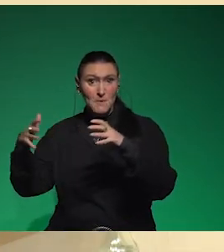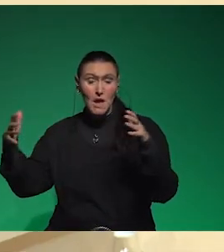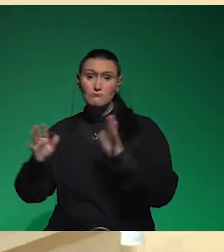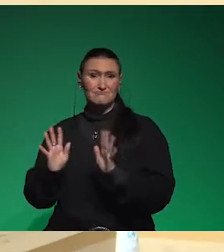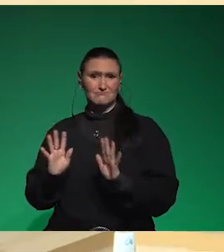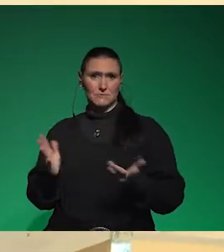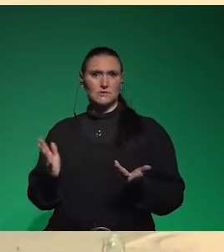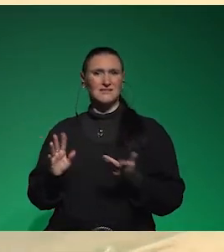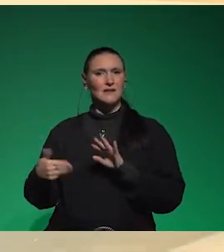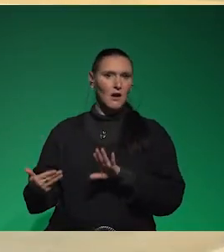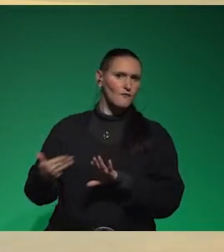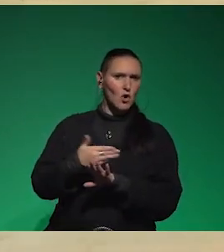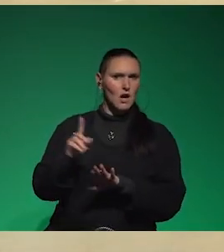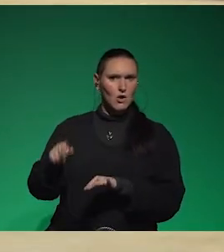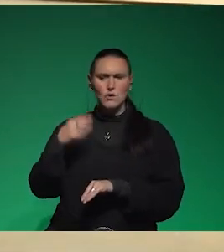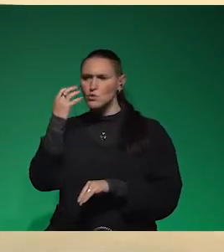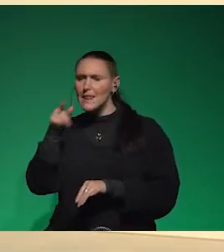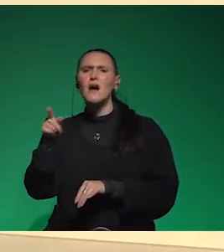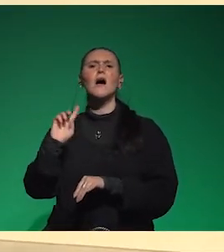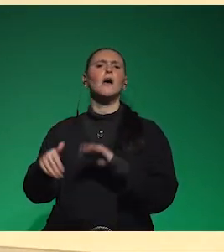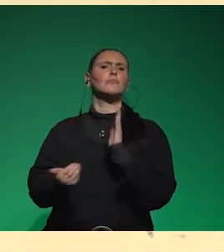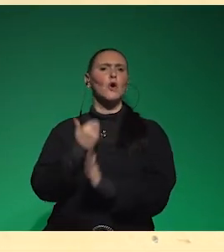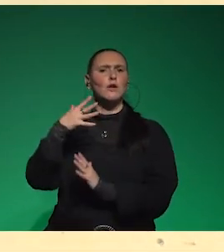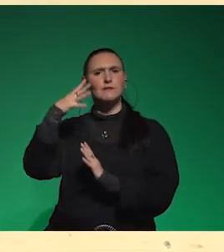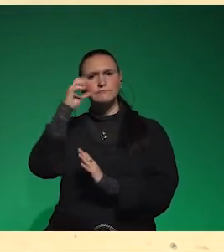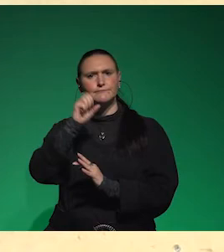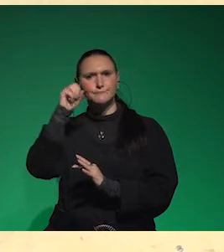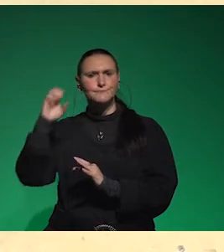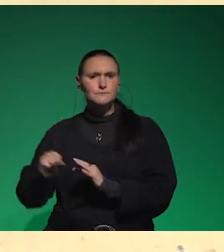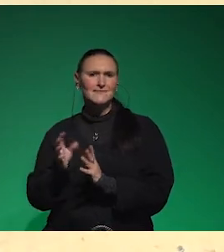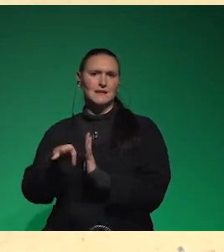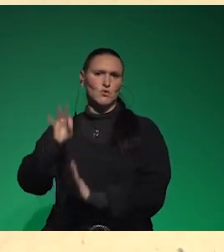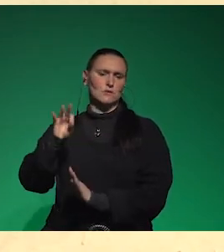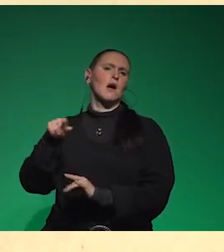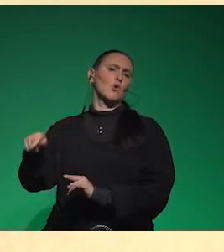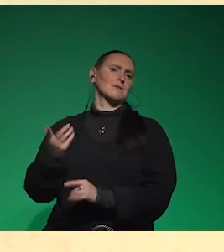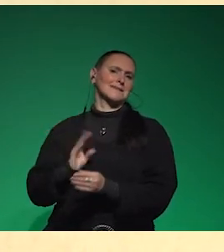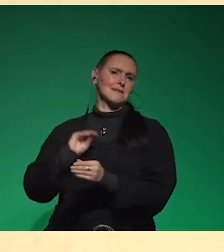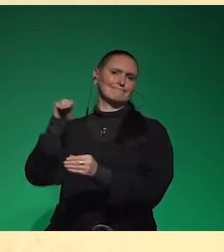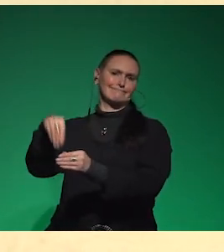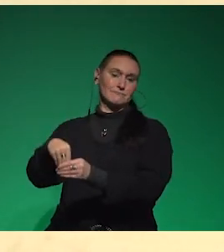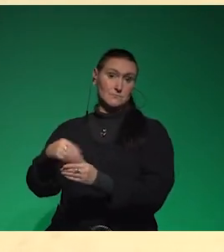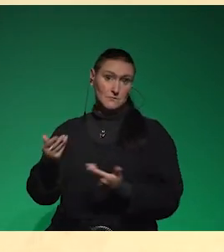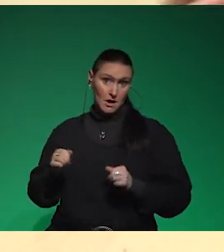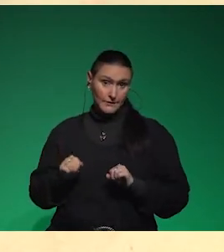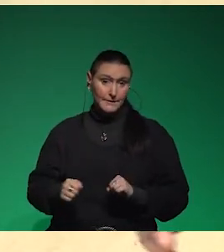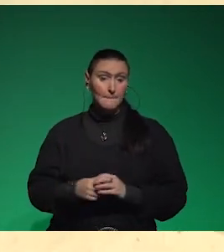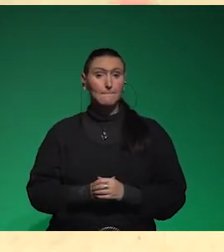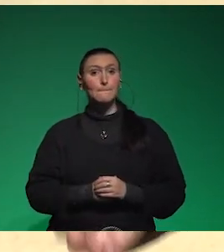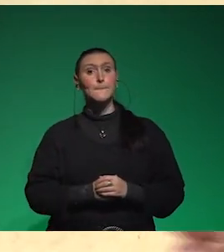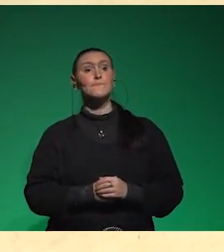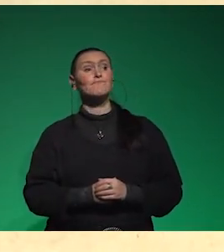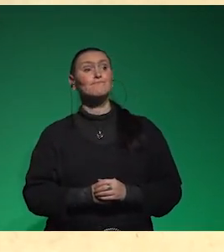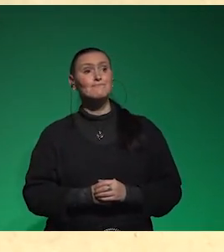we have lost? That was basically the question. You have to consider that the biodiversity there is the product of millions and millions